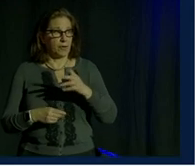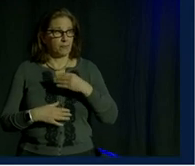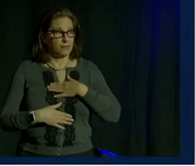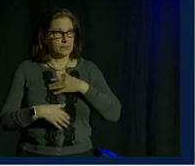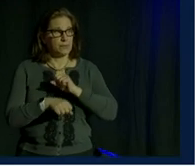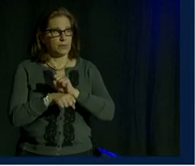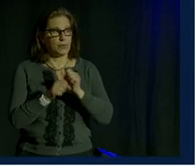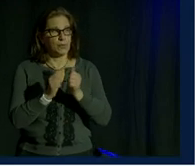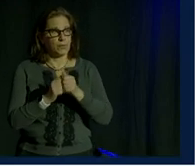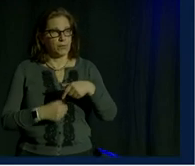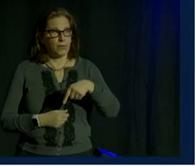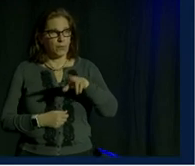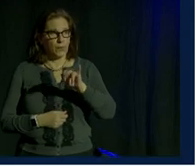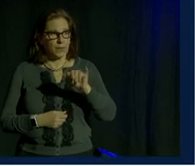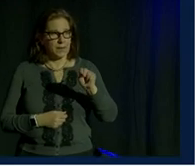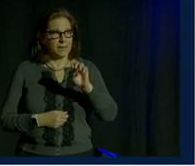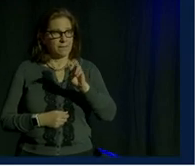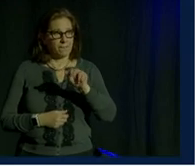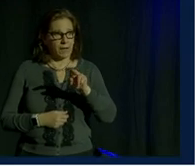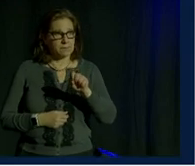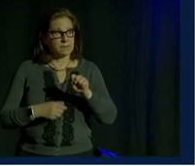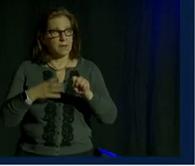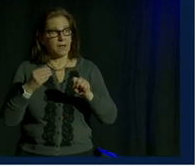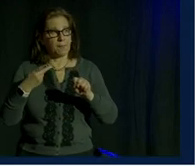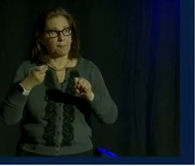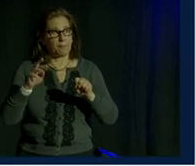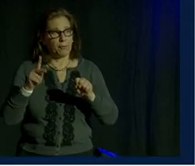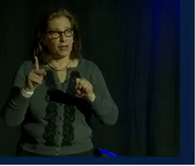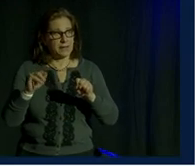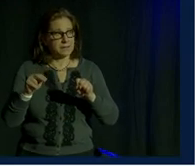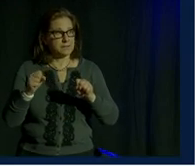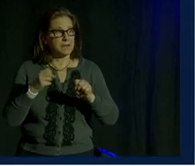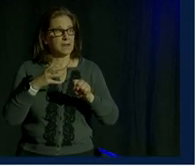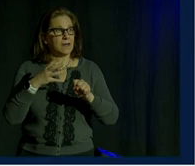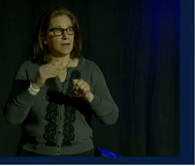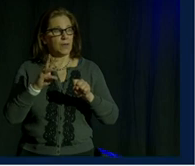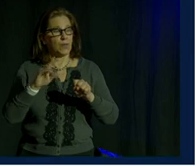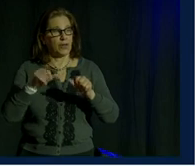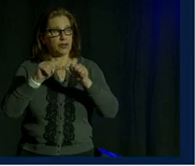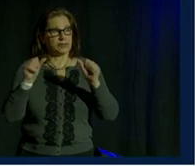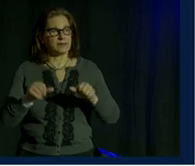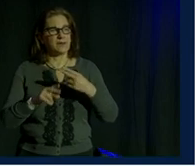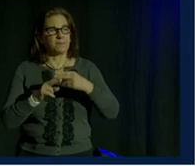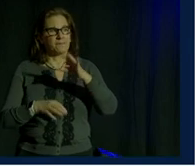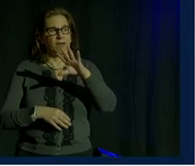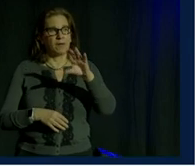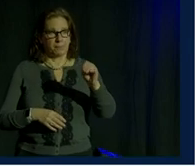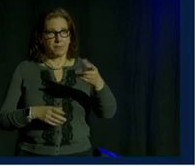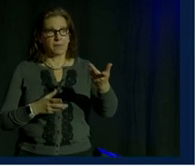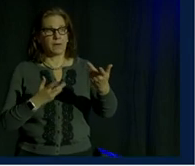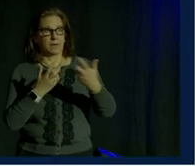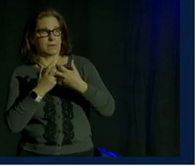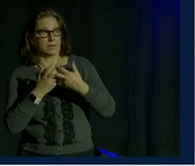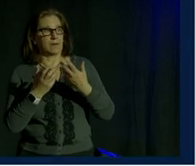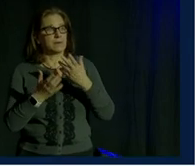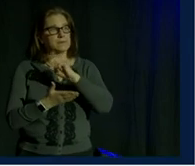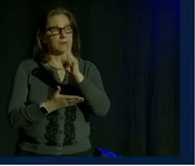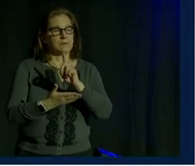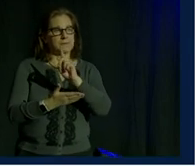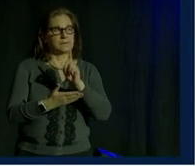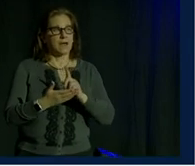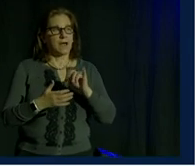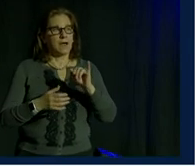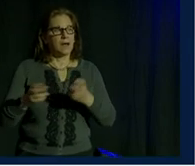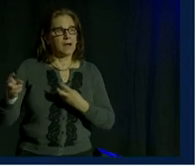and Will Architecture to complete the design of a new ice arena that will replace the existing aging